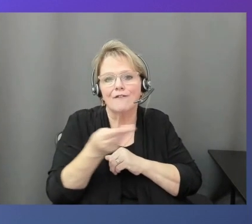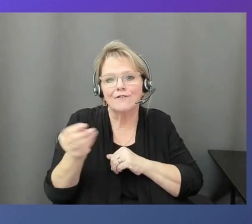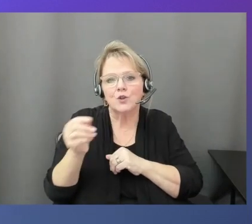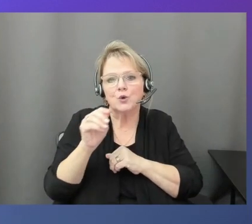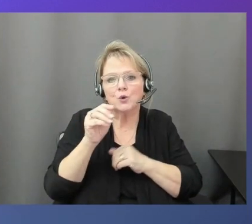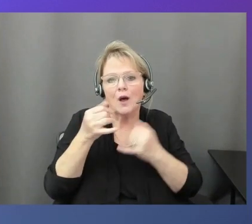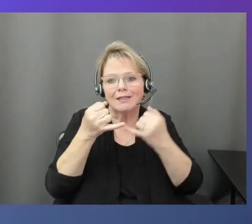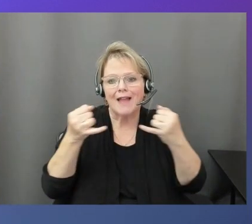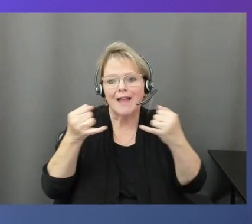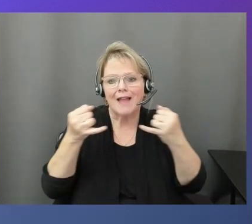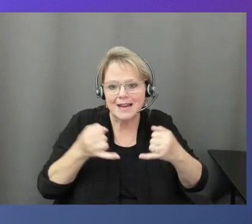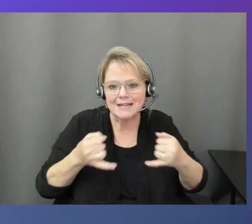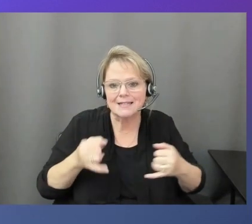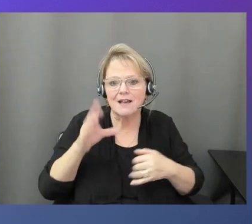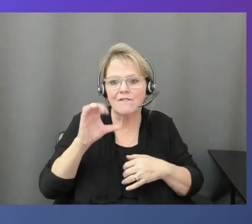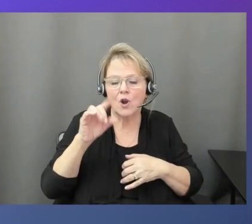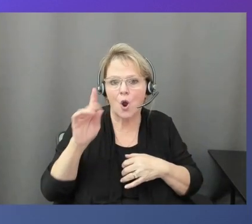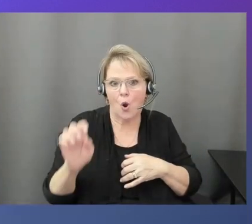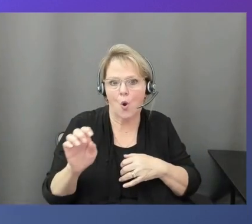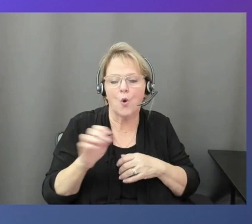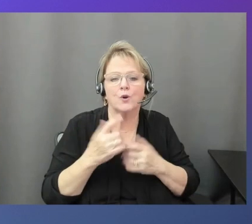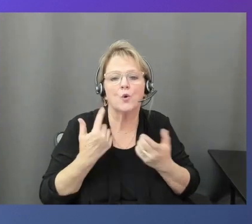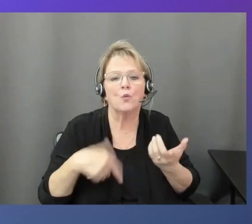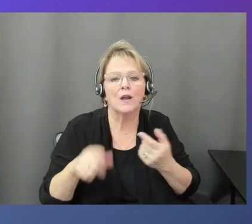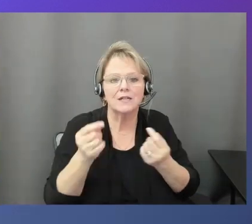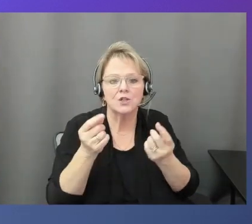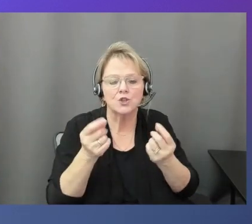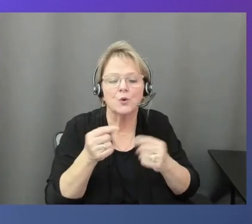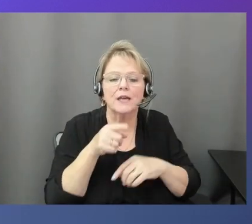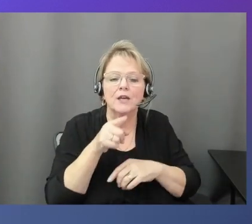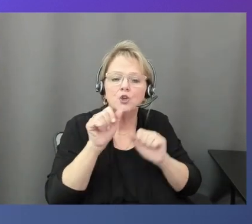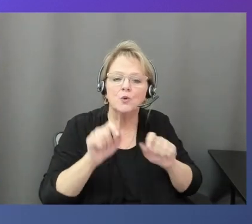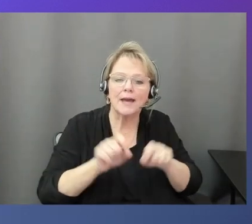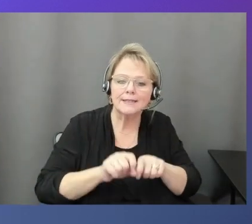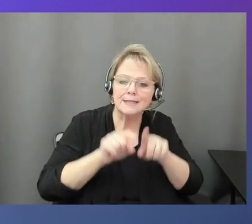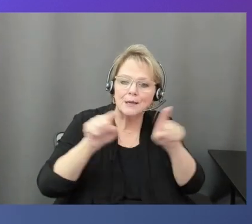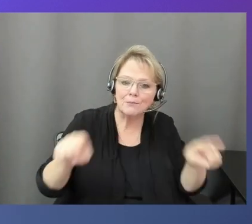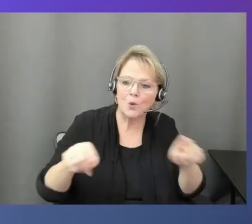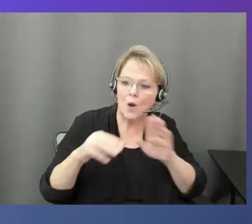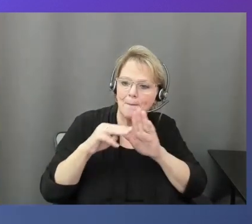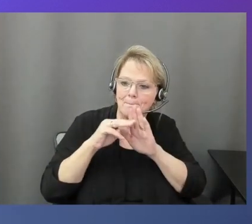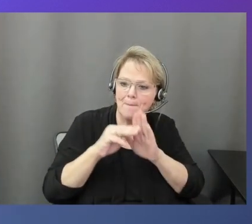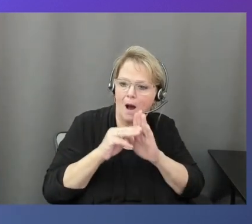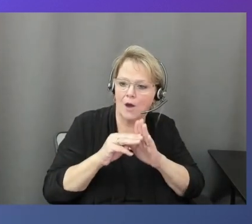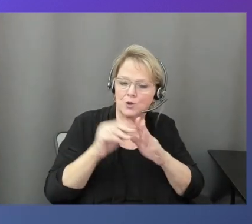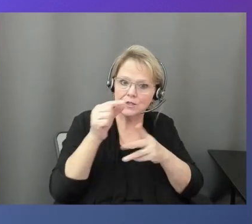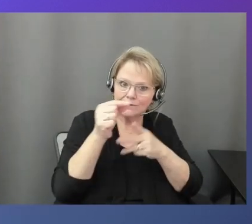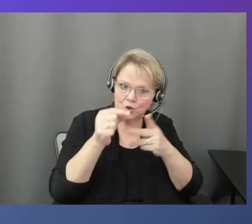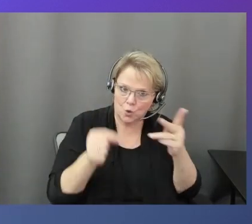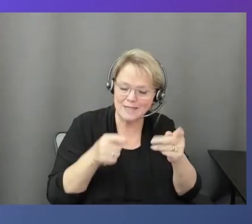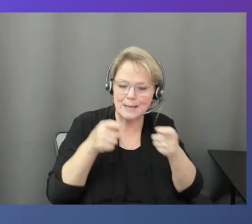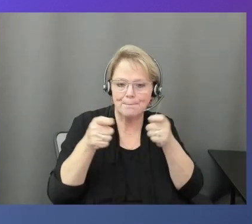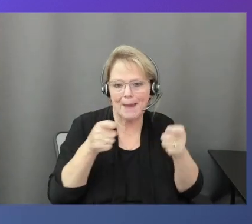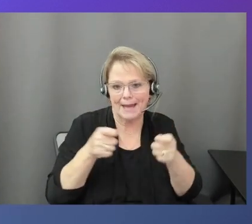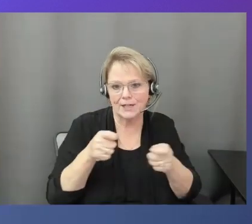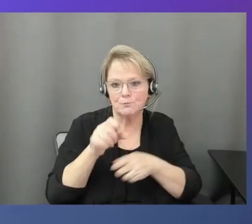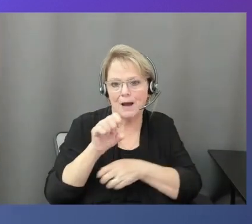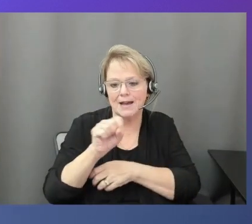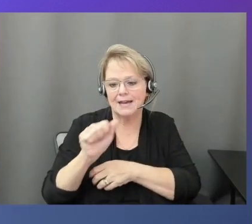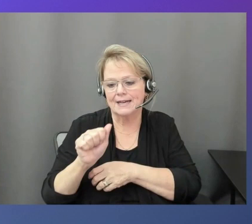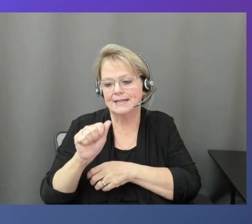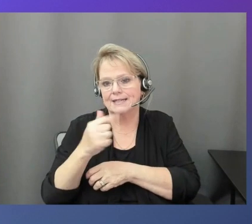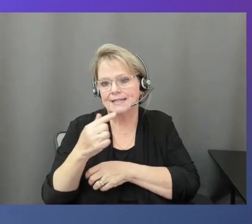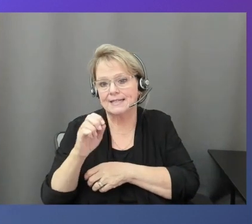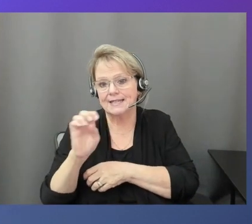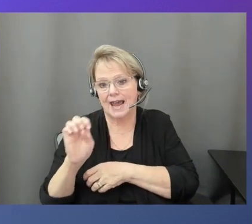and the key to SageMaker at the edge that we learned, is you can deploy models of choice that are managed by SageMaker via